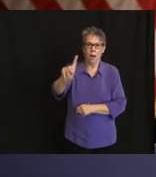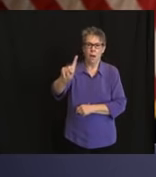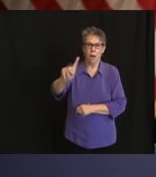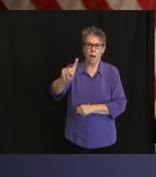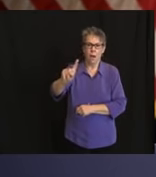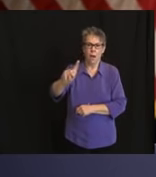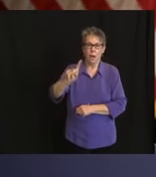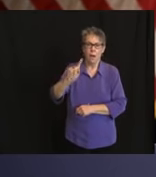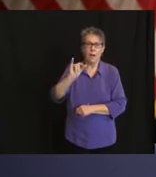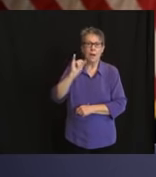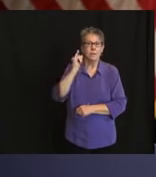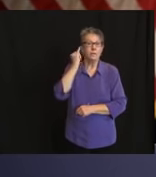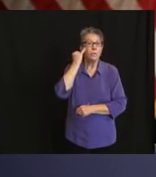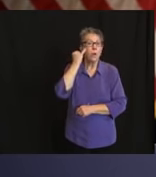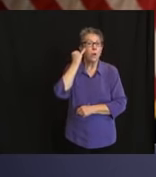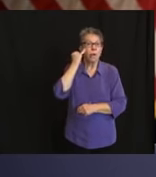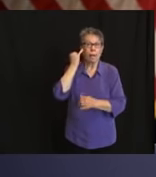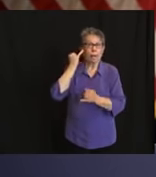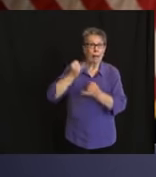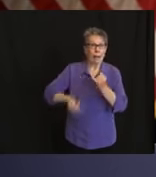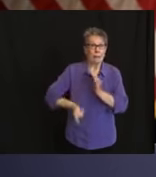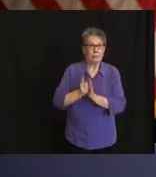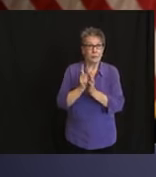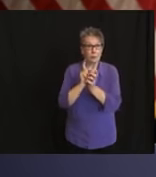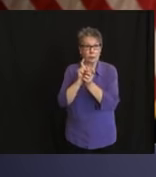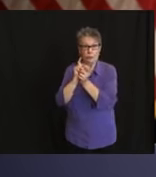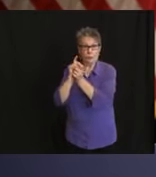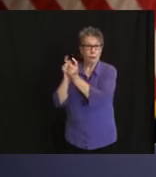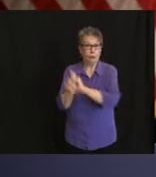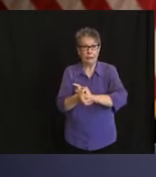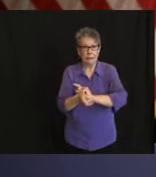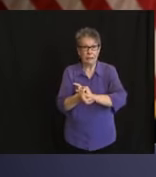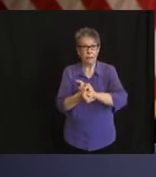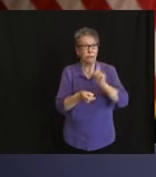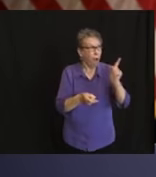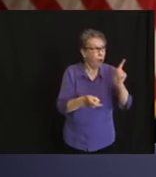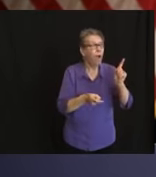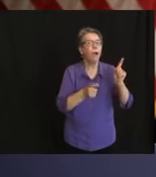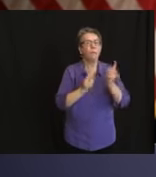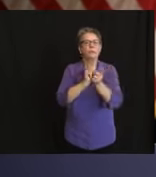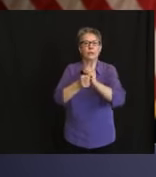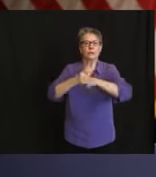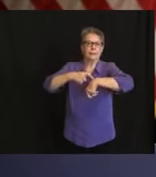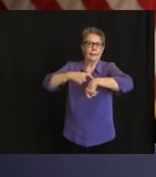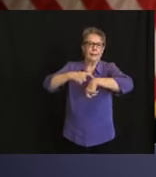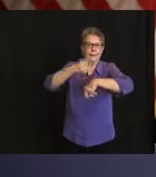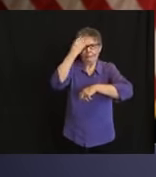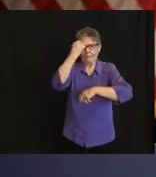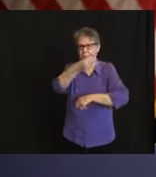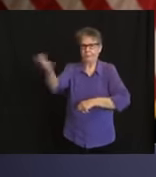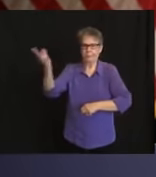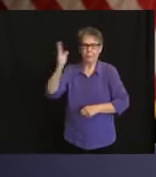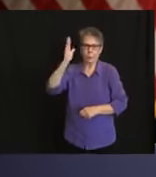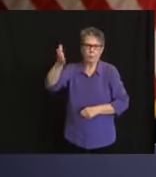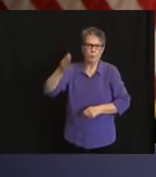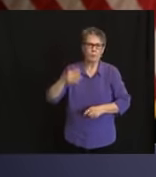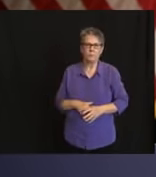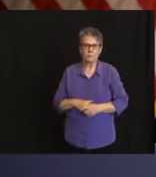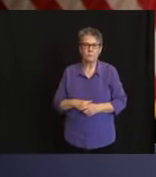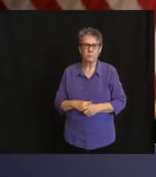only do I thank you for your patience and for coming out every day, I would just say to everybody out there, we